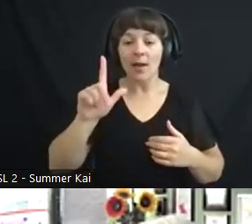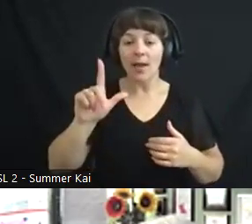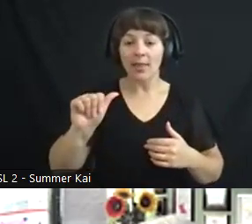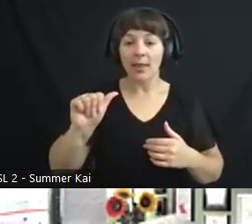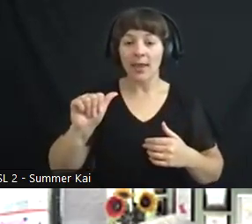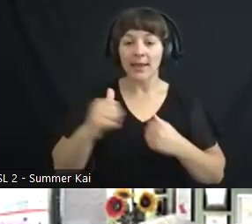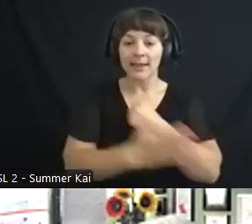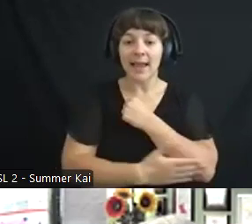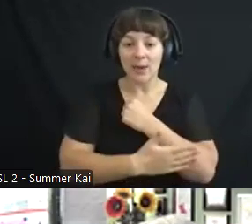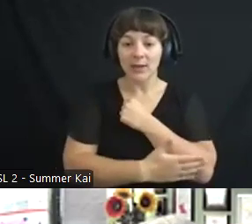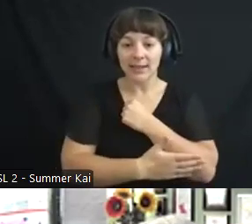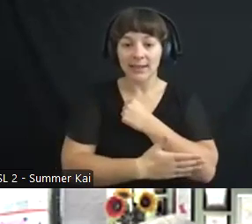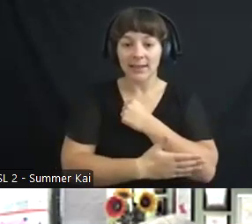County